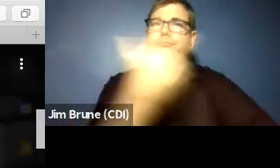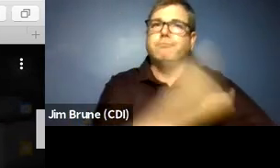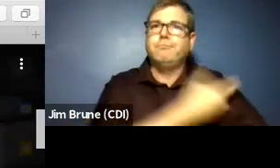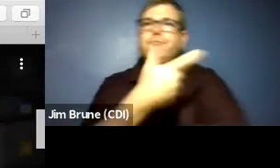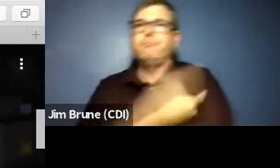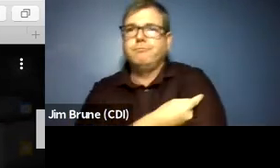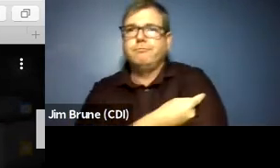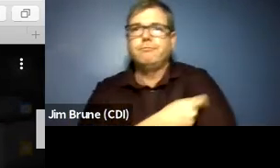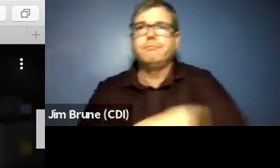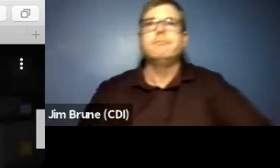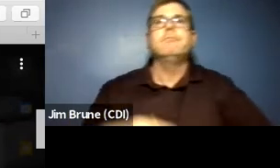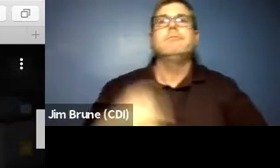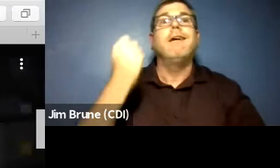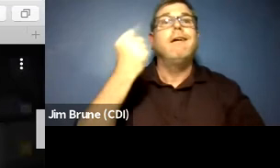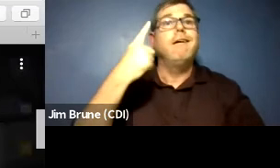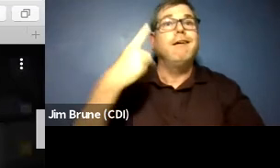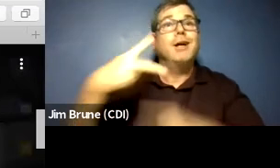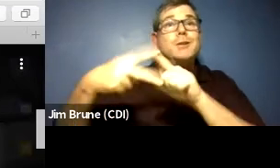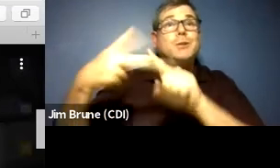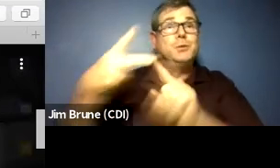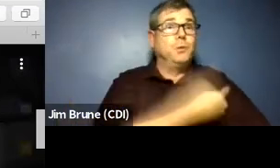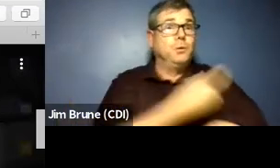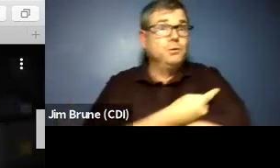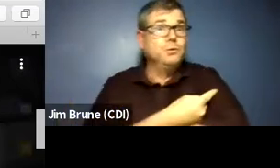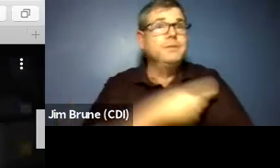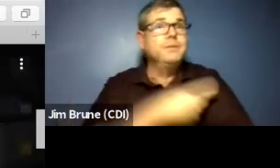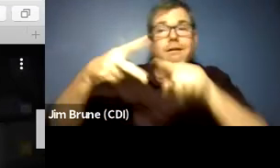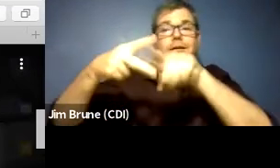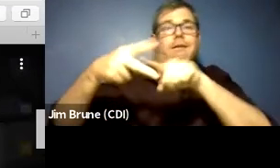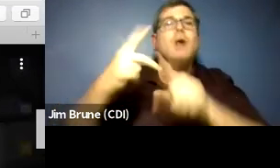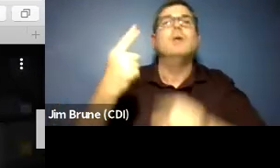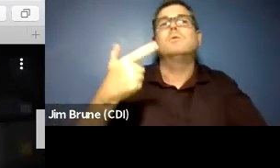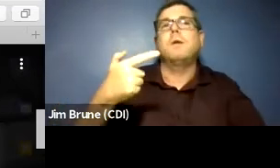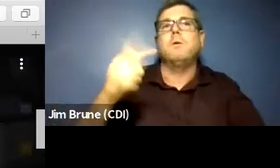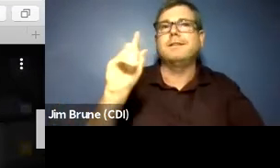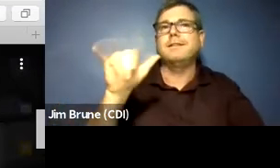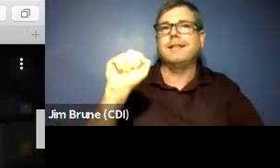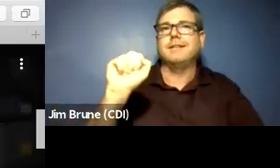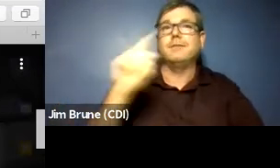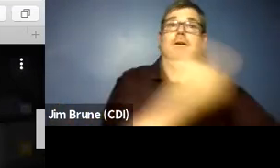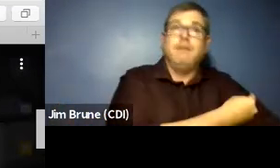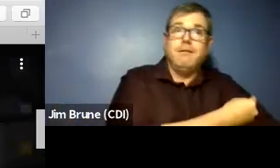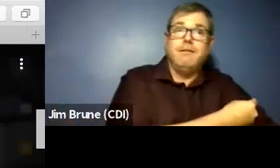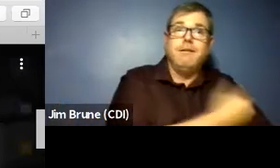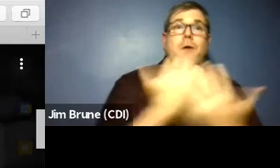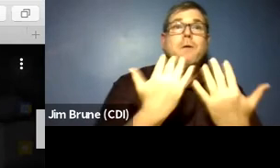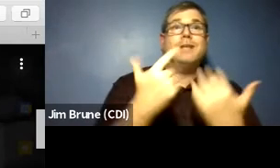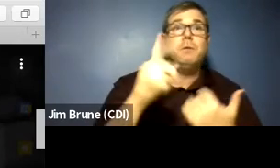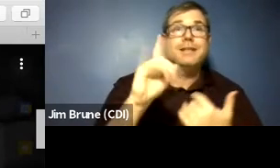And this particular vaccine was approved for people aged 16 years and older.